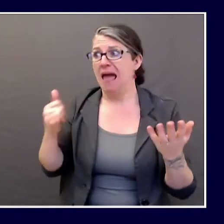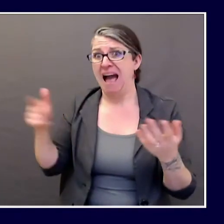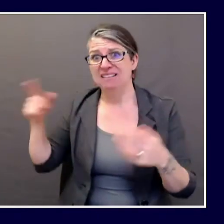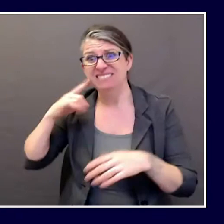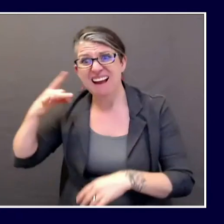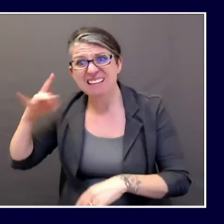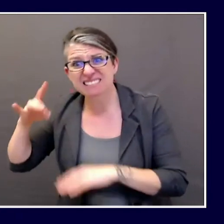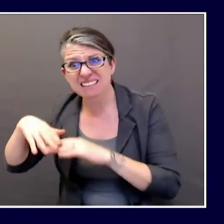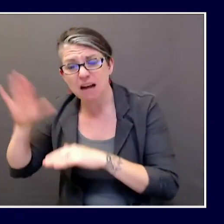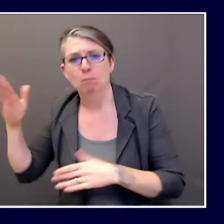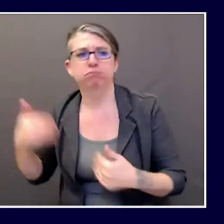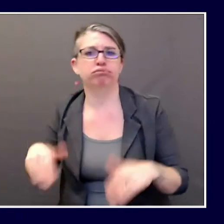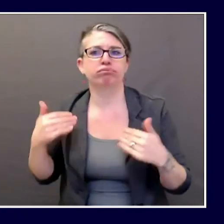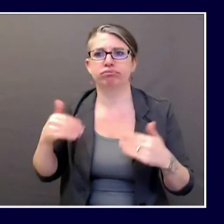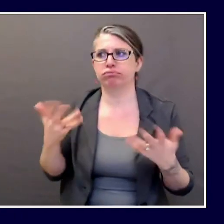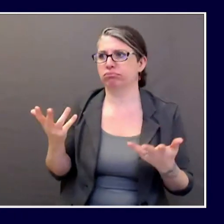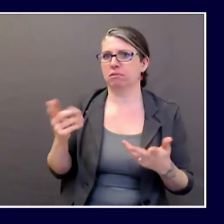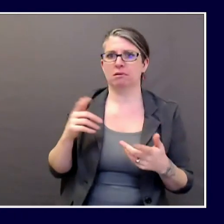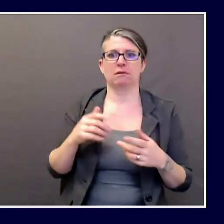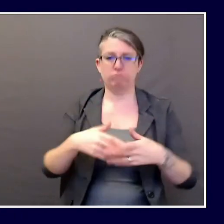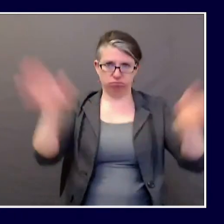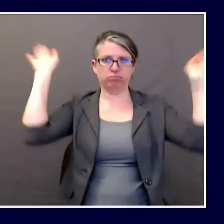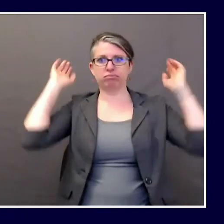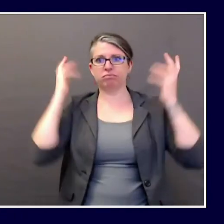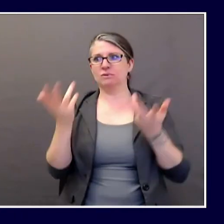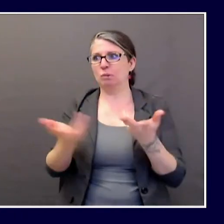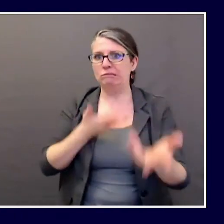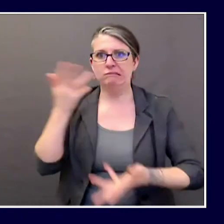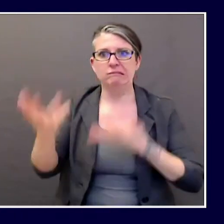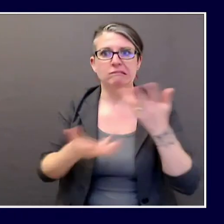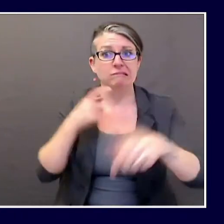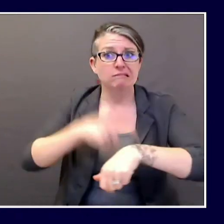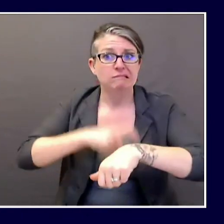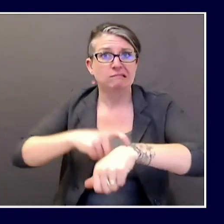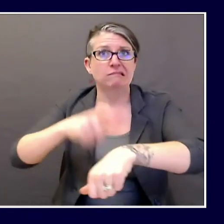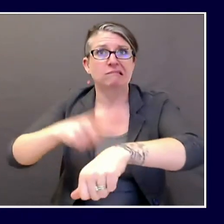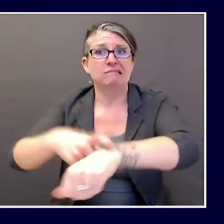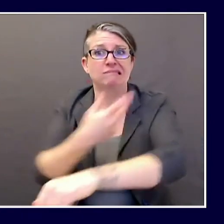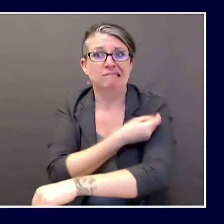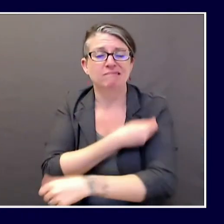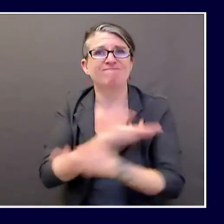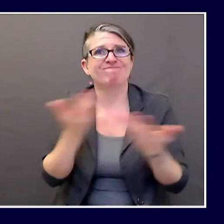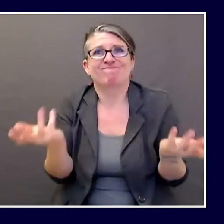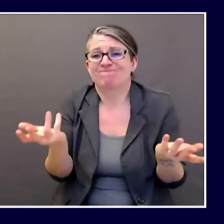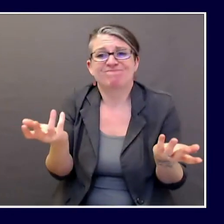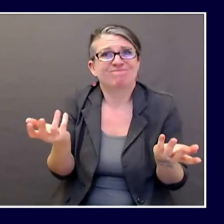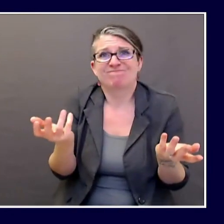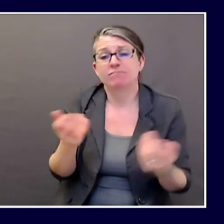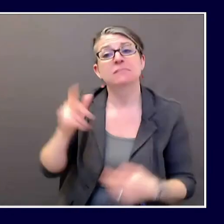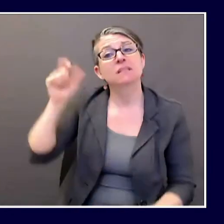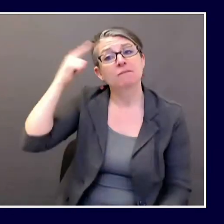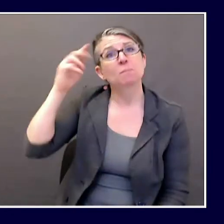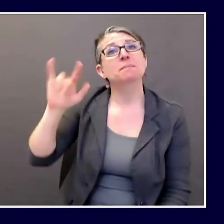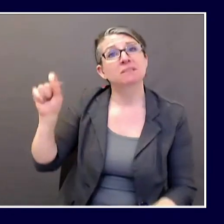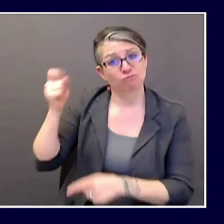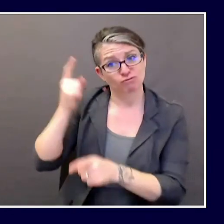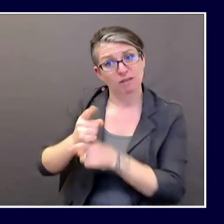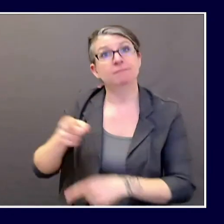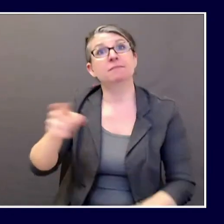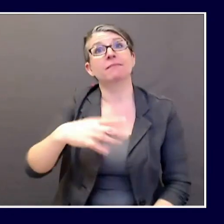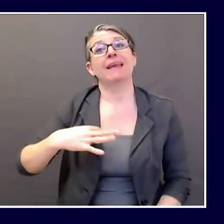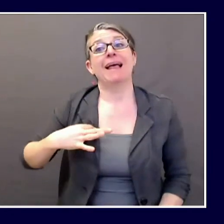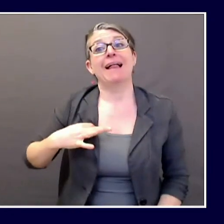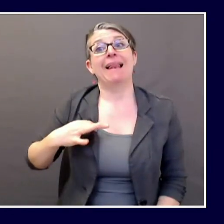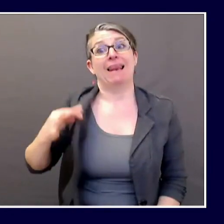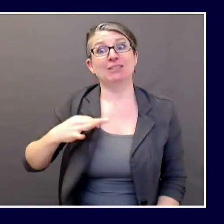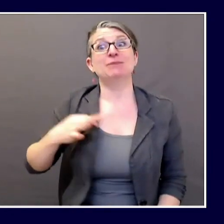is just because you're in the eligibility tier doesn't mean the vaccine is there. And I think the president maybe was even implicitly signaling the